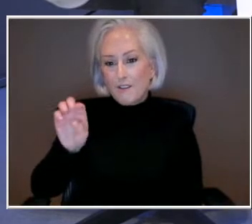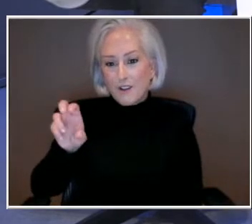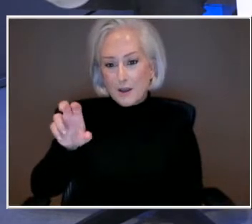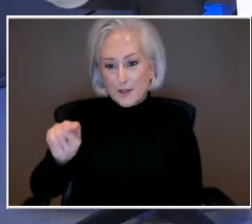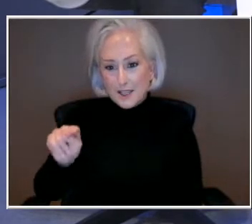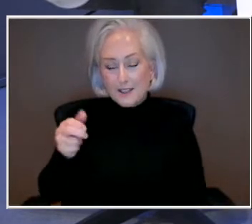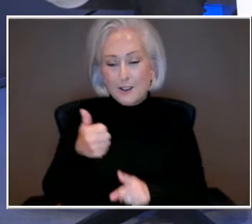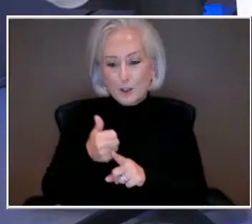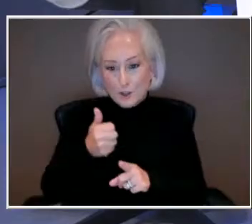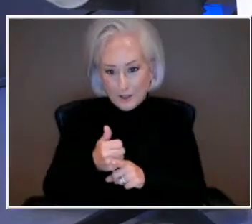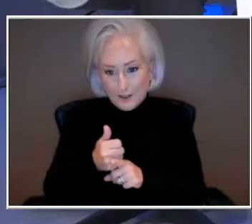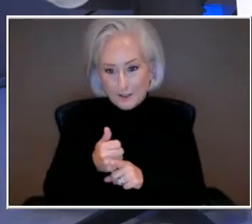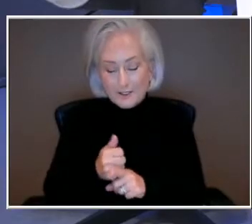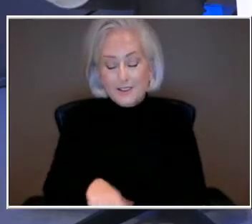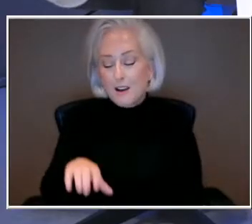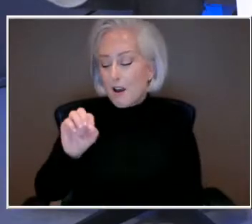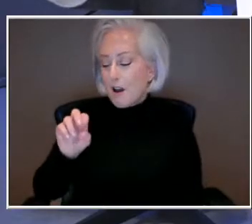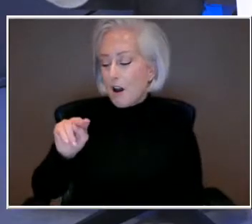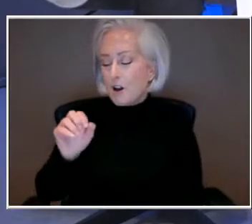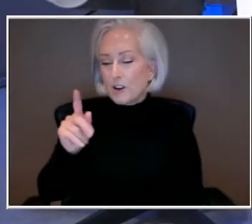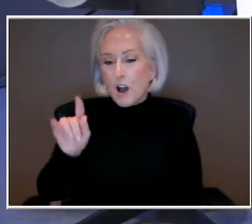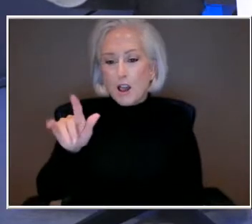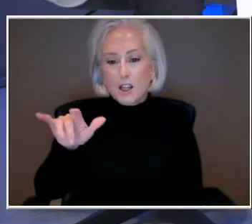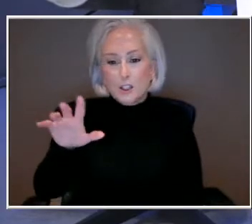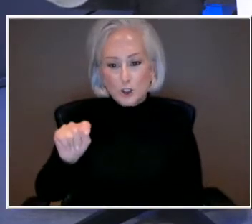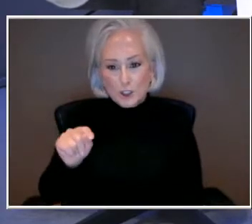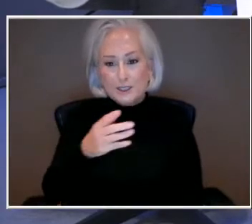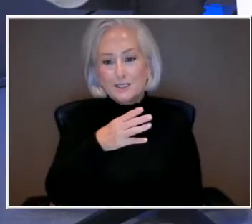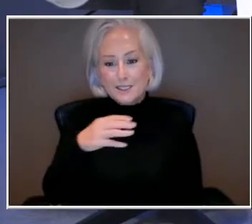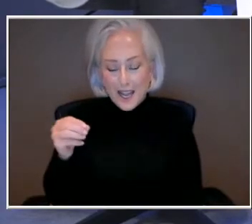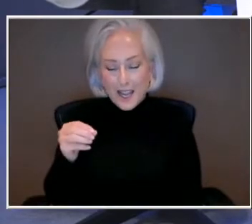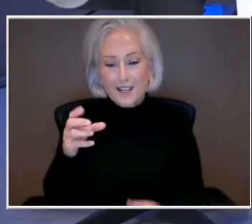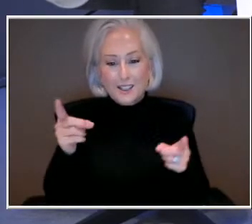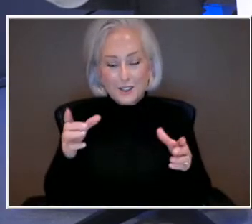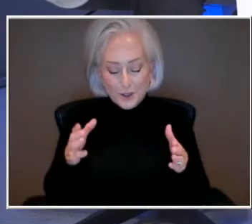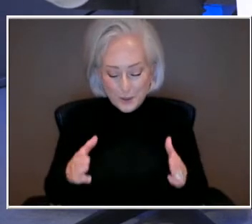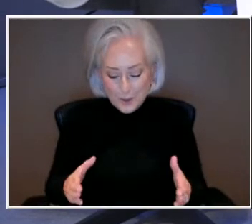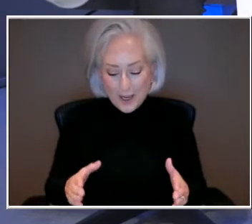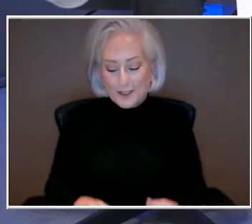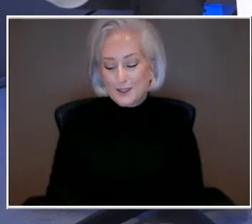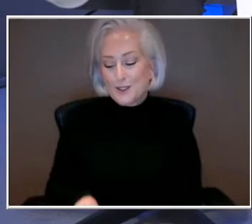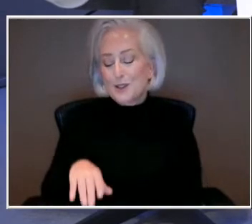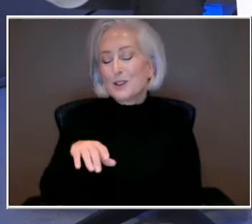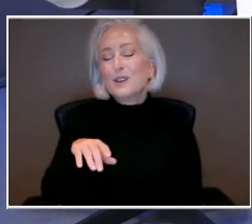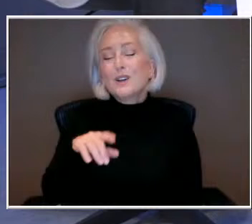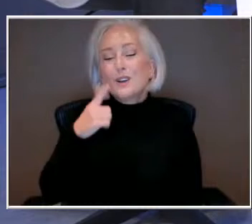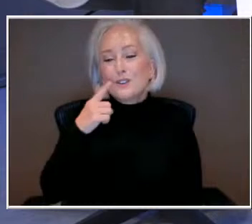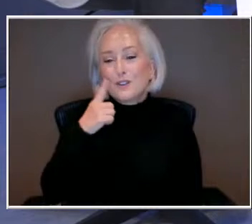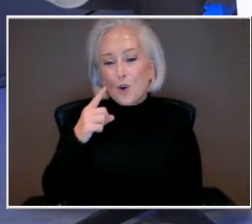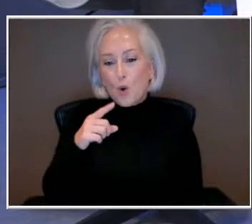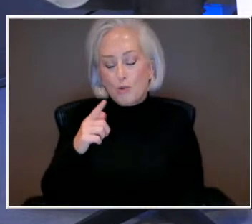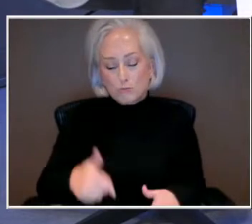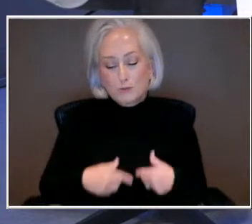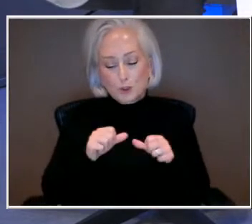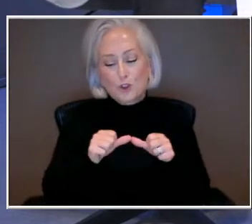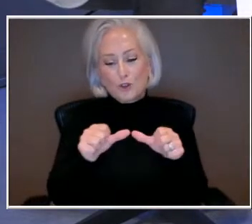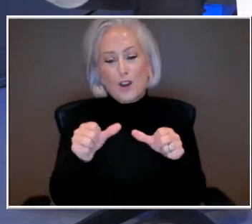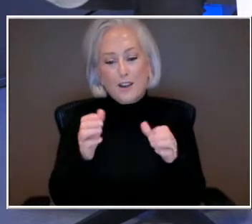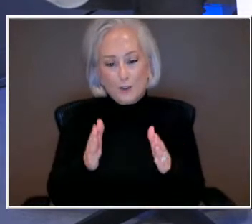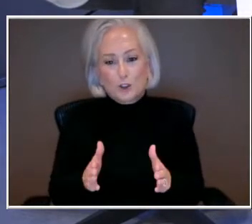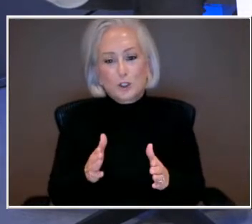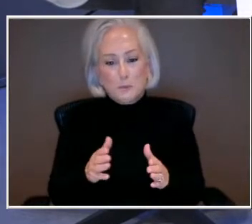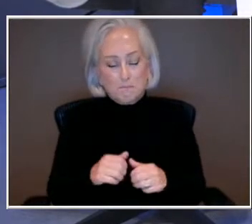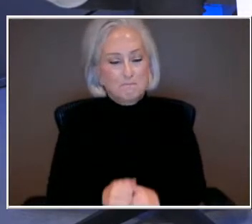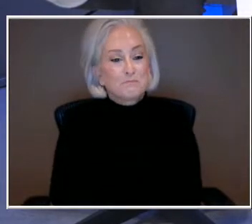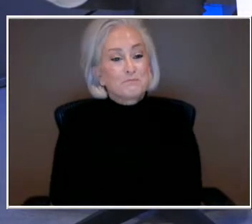and Survivorship Research Center at the University of Kansas Medical Center. And she has brought along one of her high-risk patients.